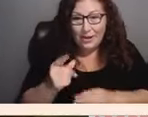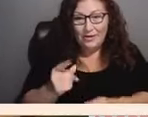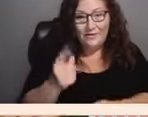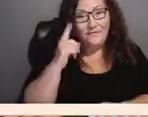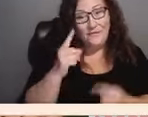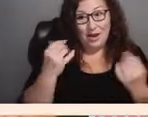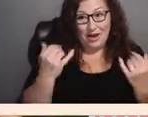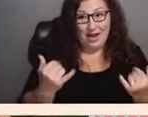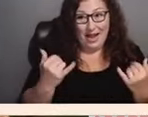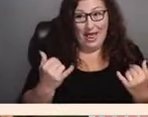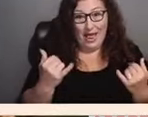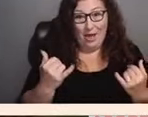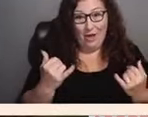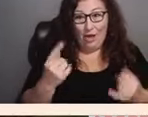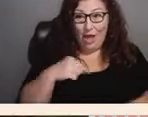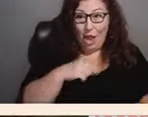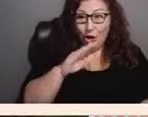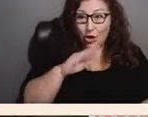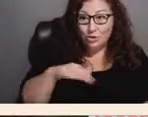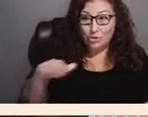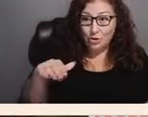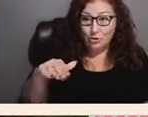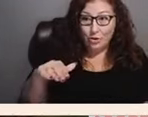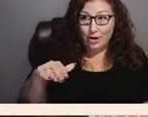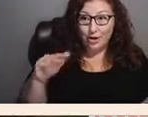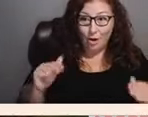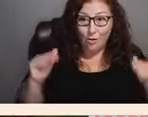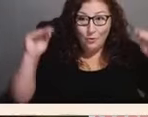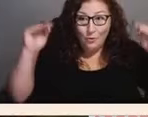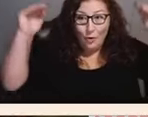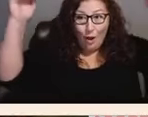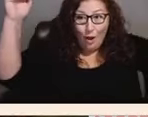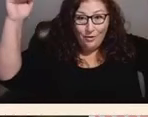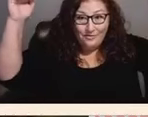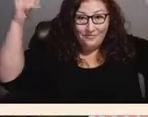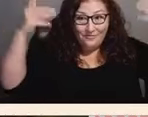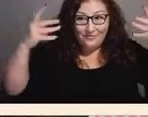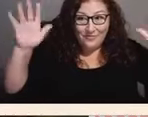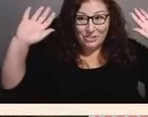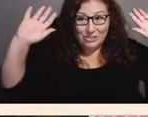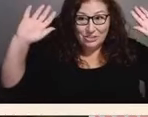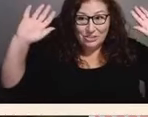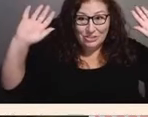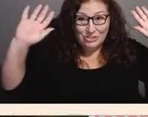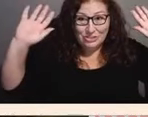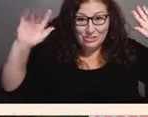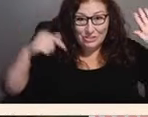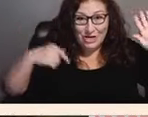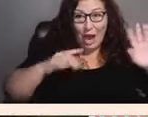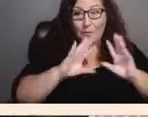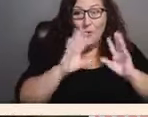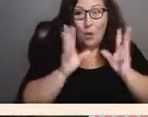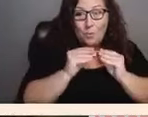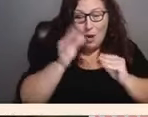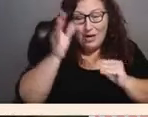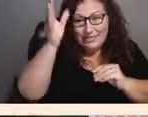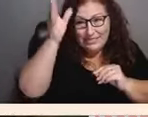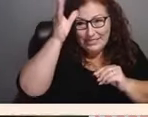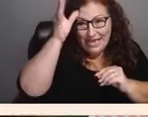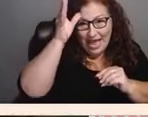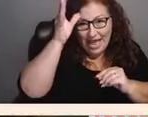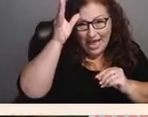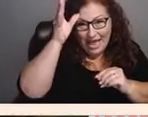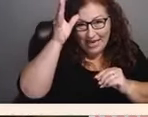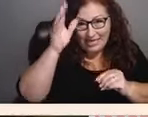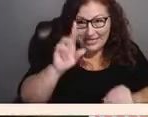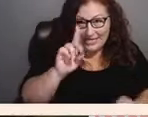children are grown. I am no longer dad, D-A-D.